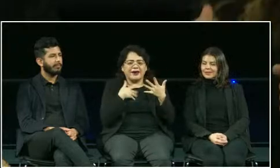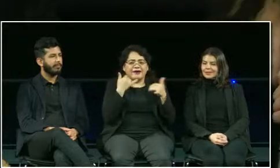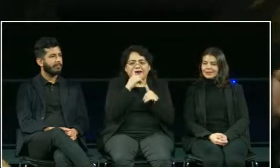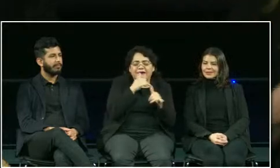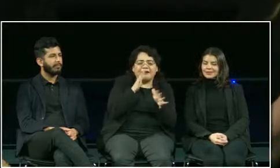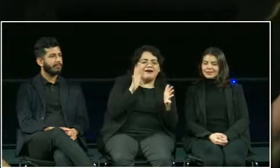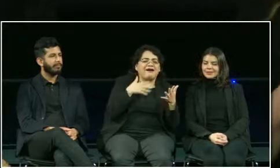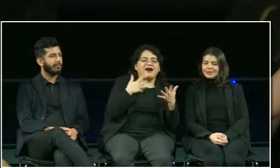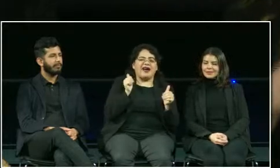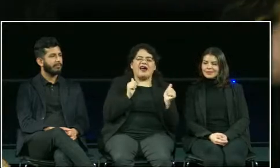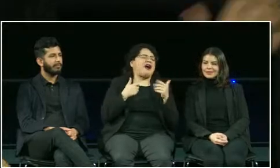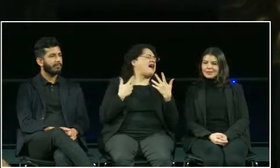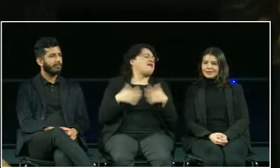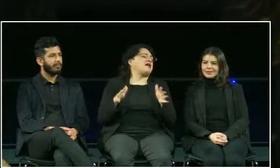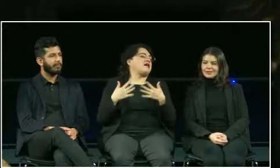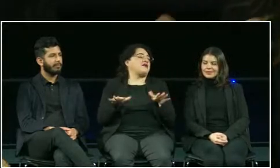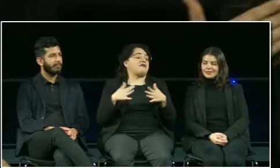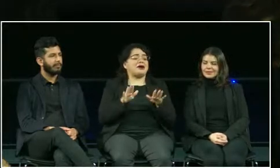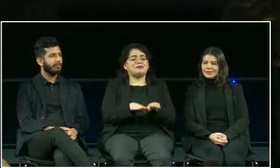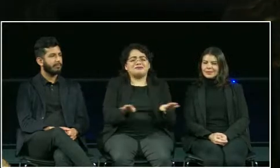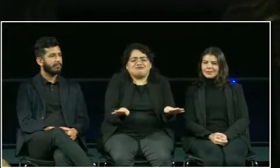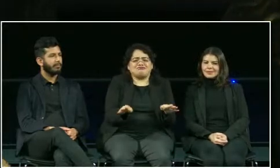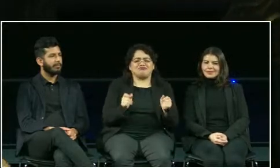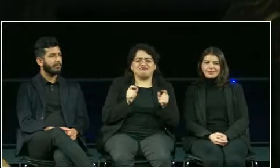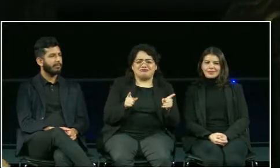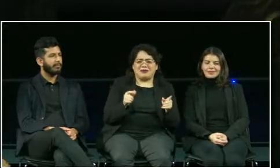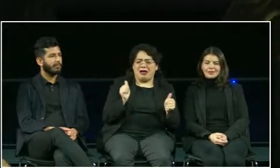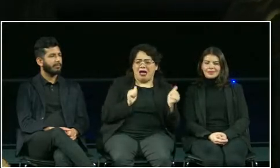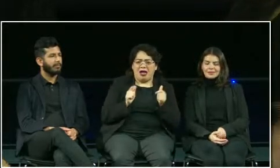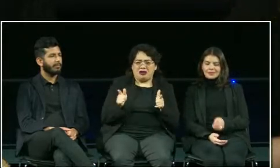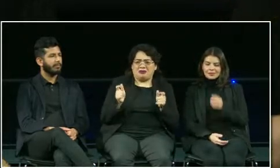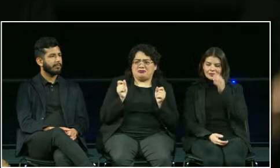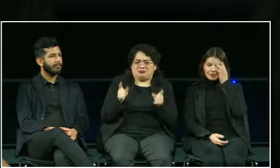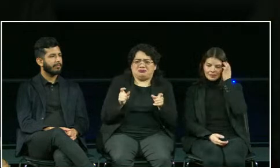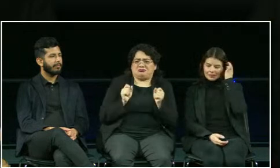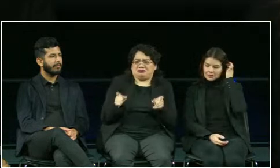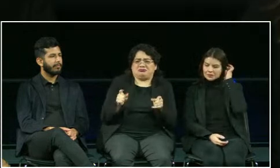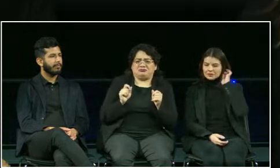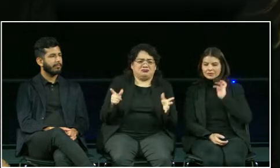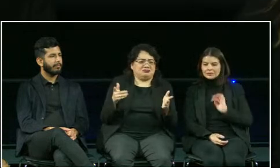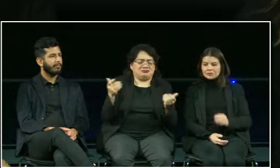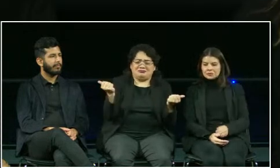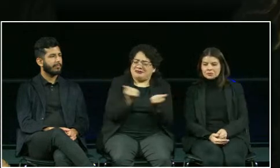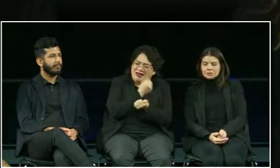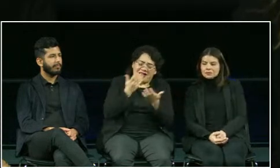embarrassed. No, say I don't want to do this. But then when they see the actors, that the actors do everything